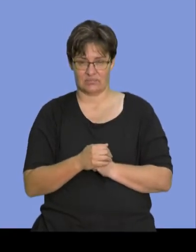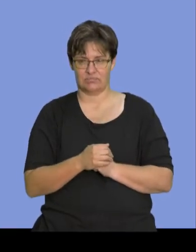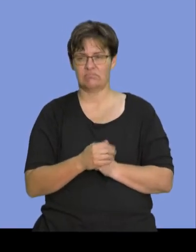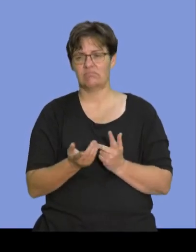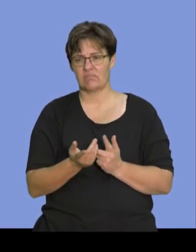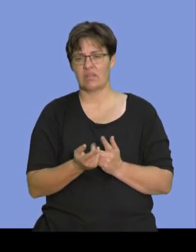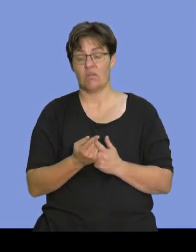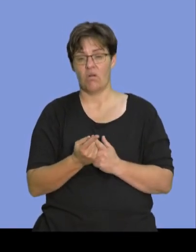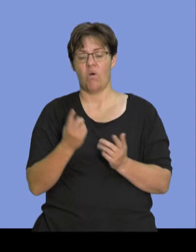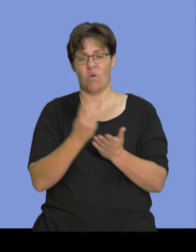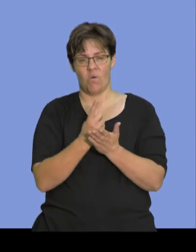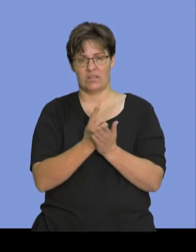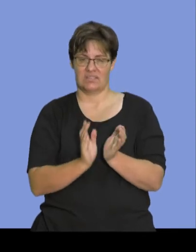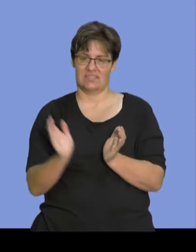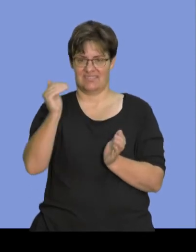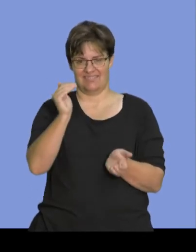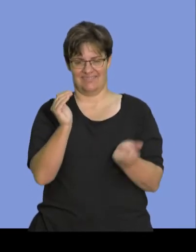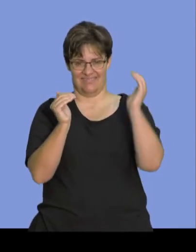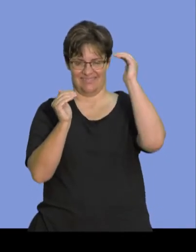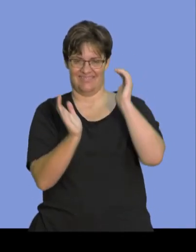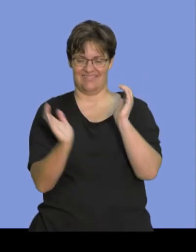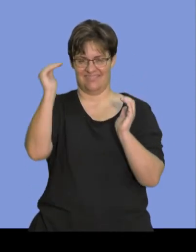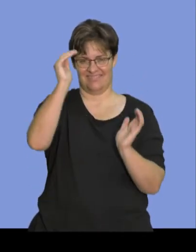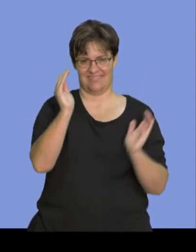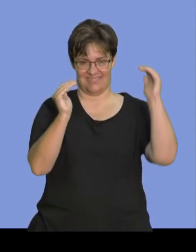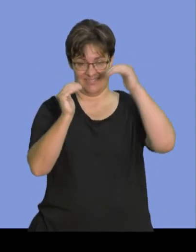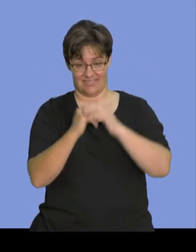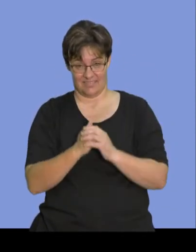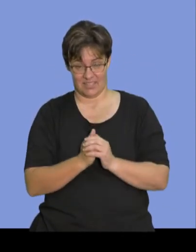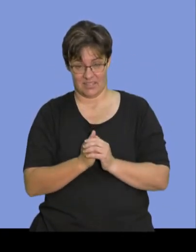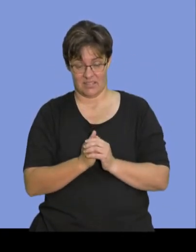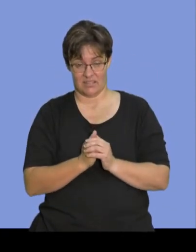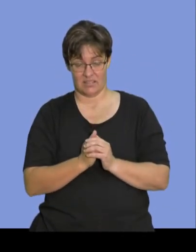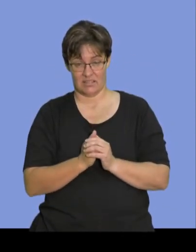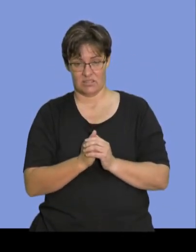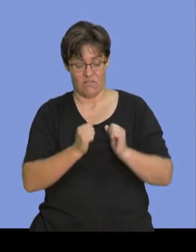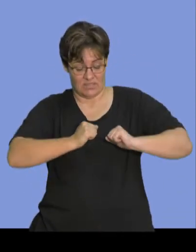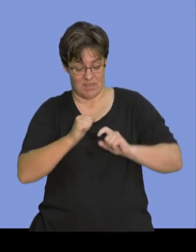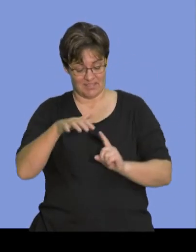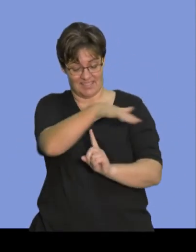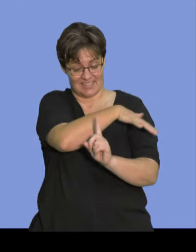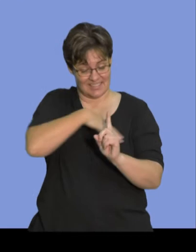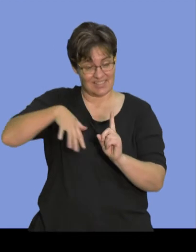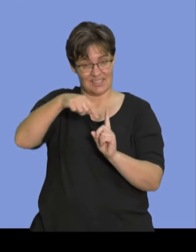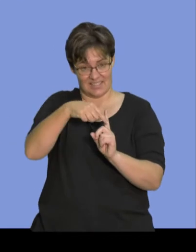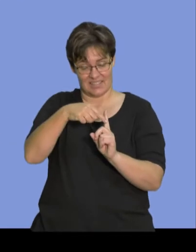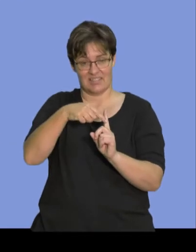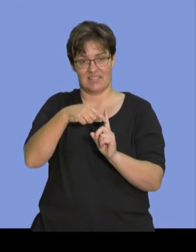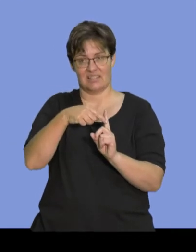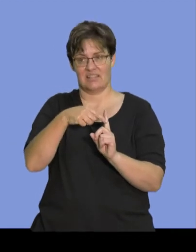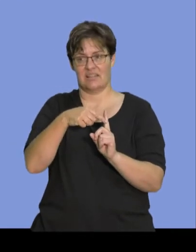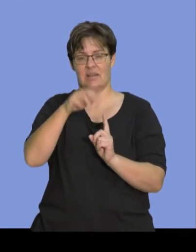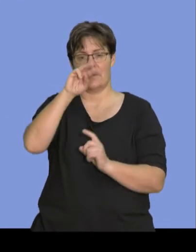get something like this, and the direction is actually north to south. So in this space, we have got what is called